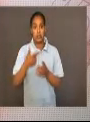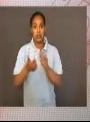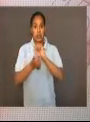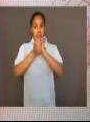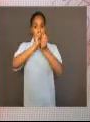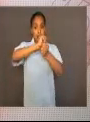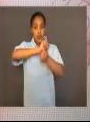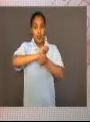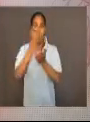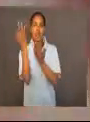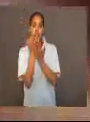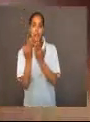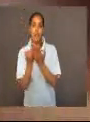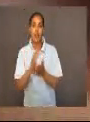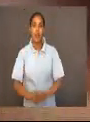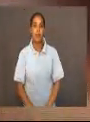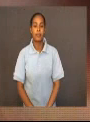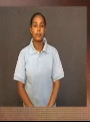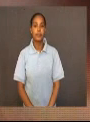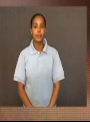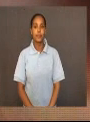invert the formula.